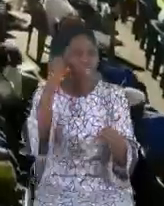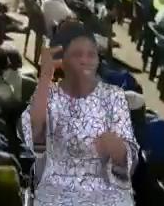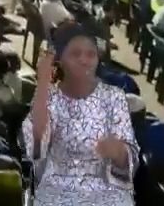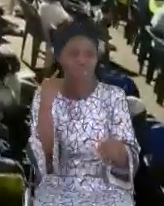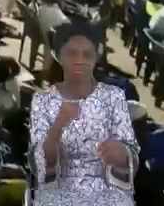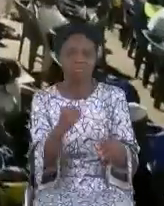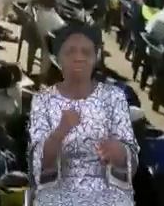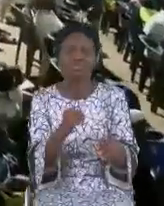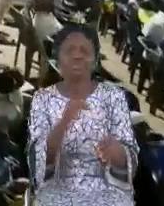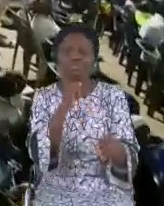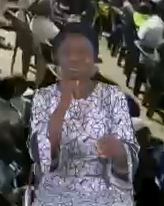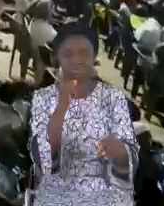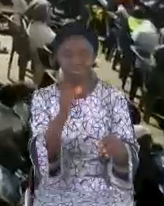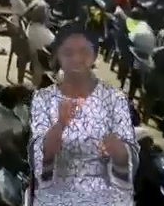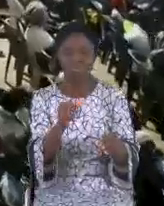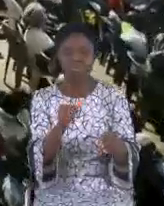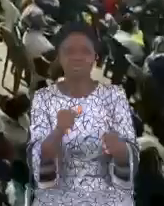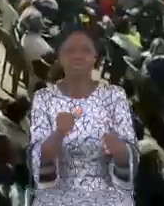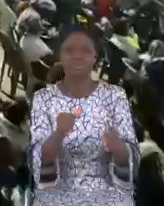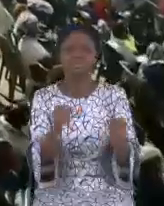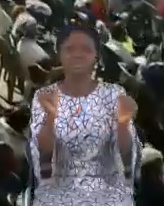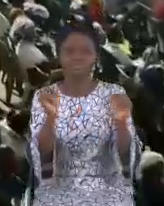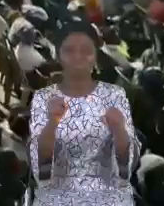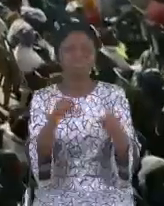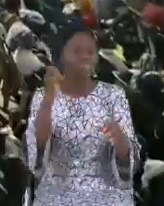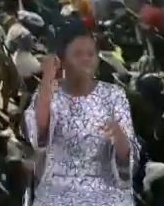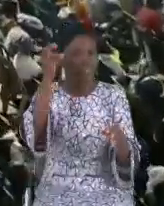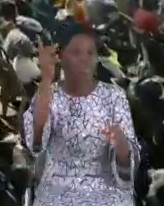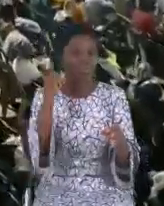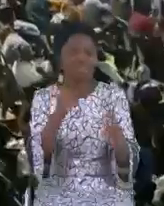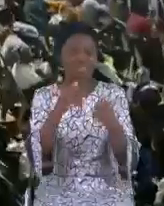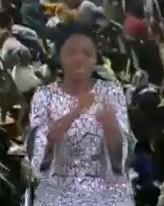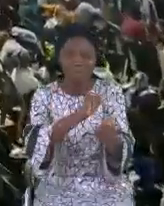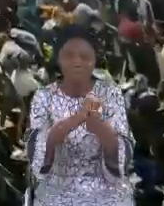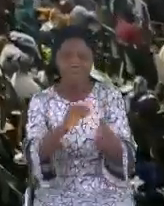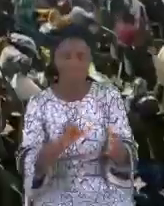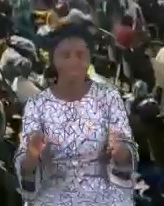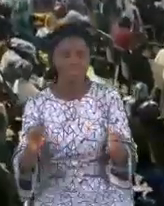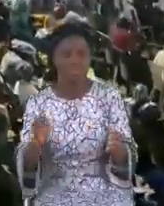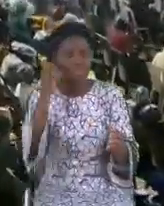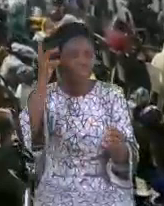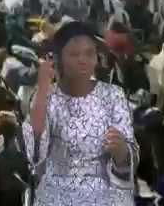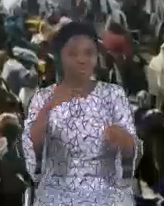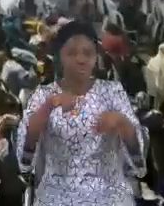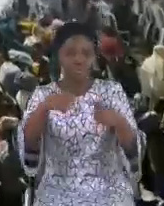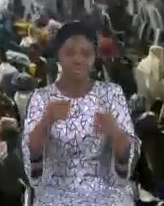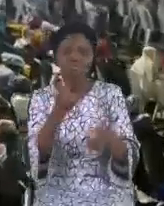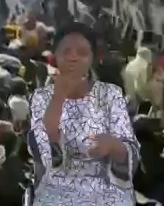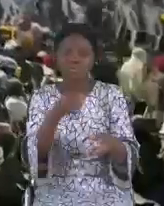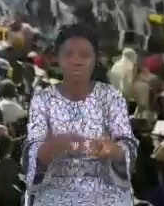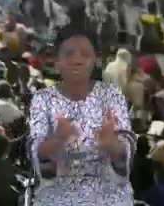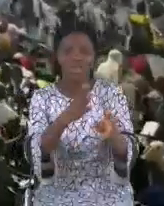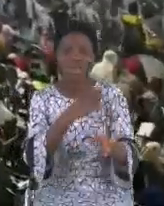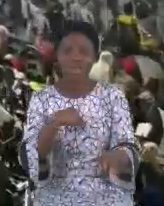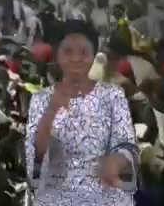was unbendable. He was perishing. He was going astray. and people trying to help